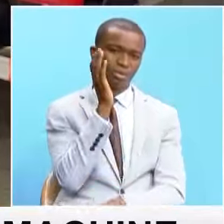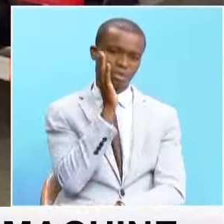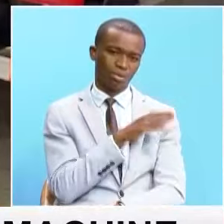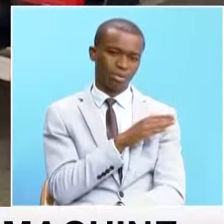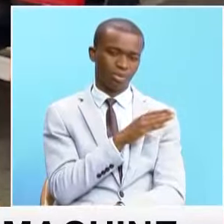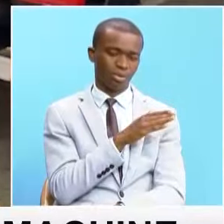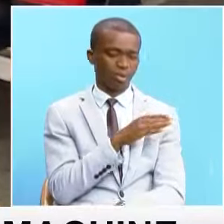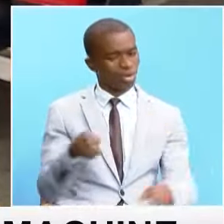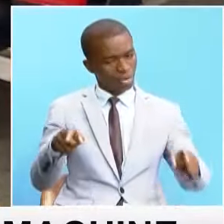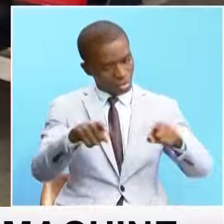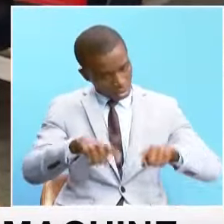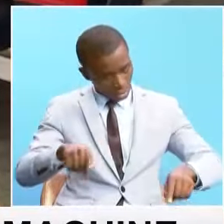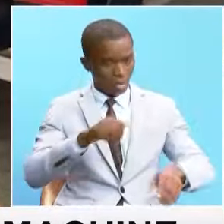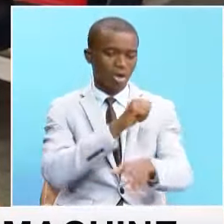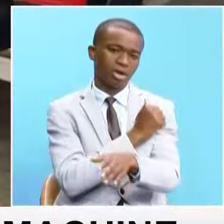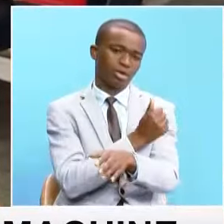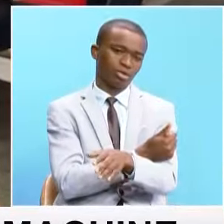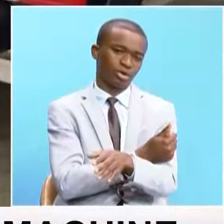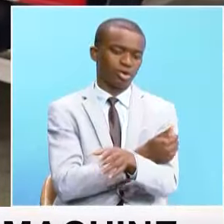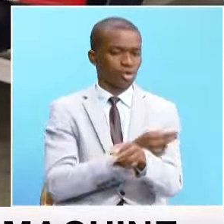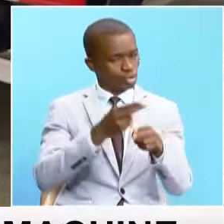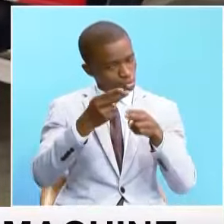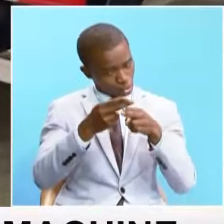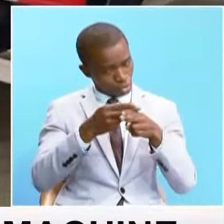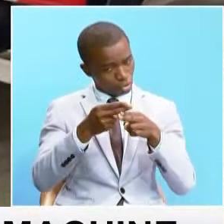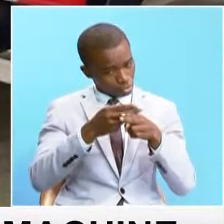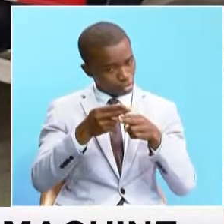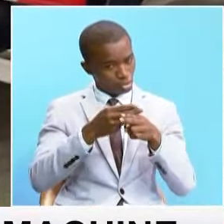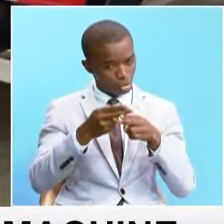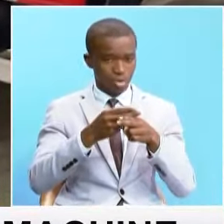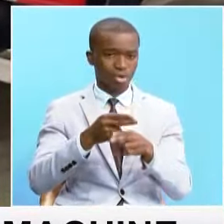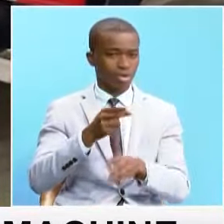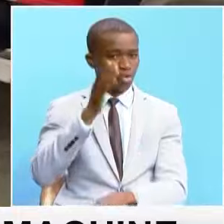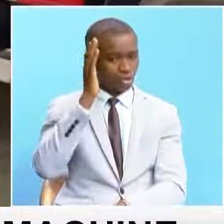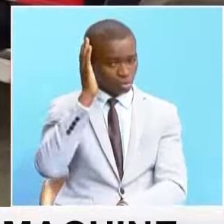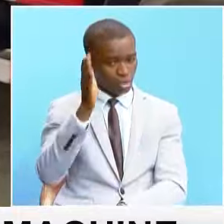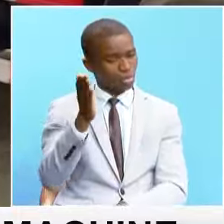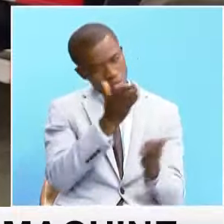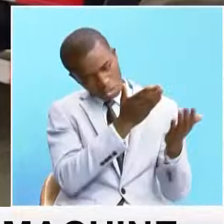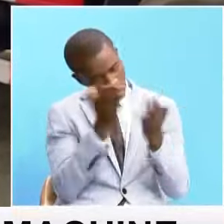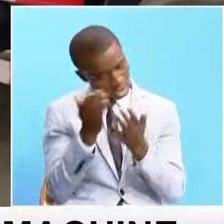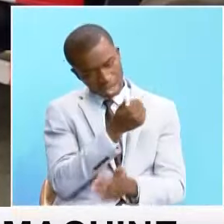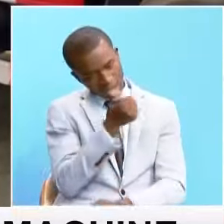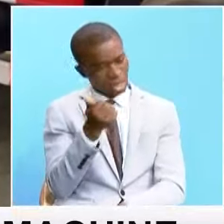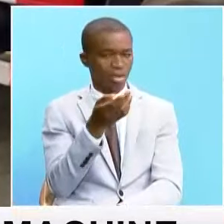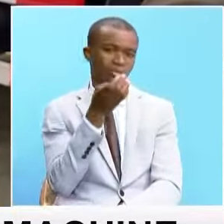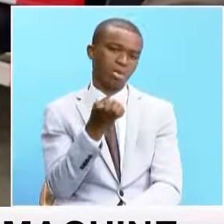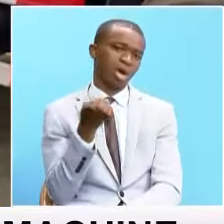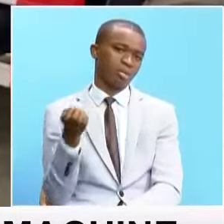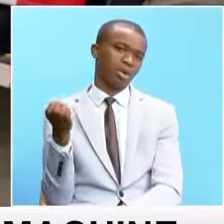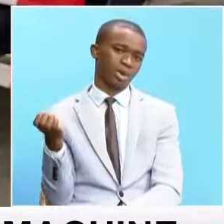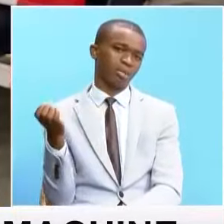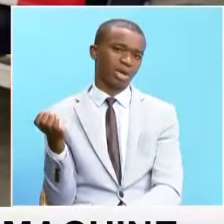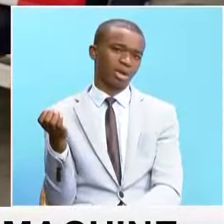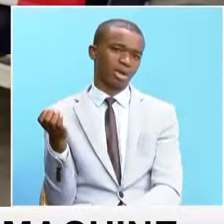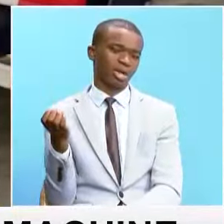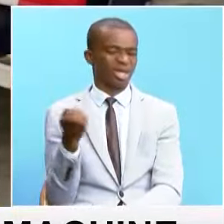still waiting for the delivery of a roller compactor, which is expected to be